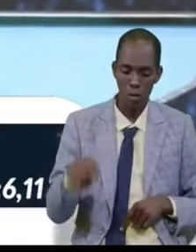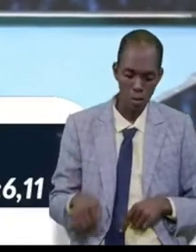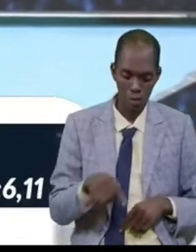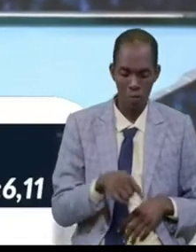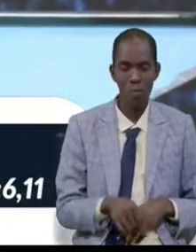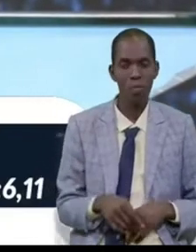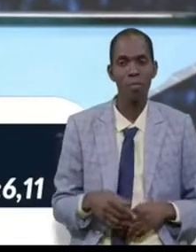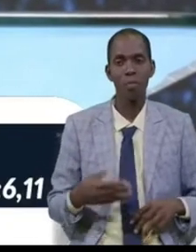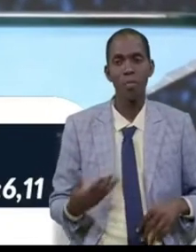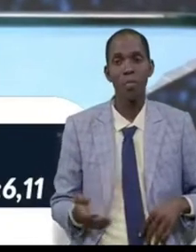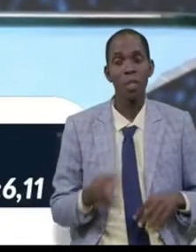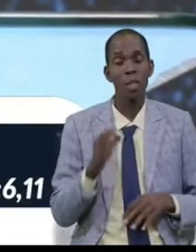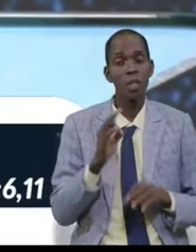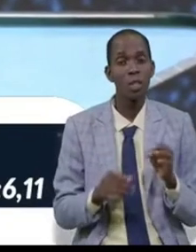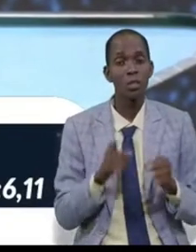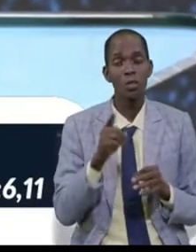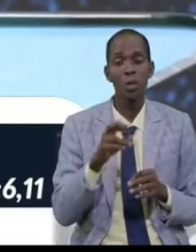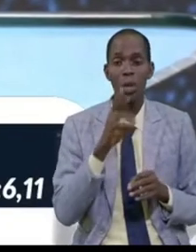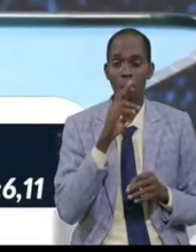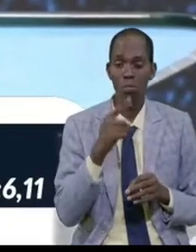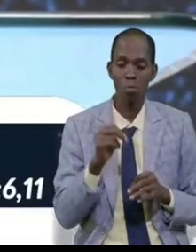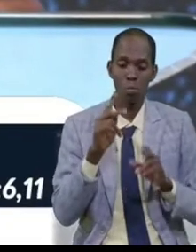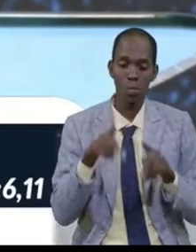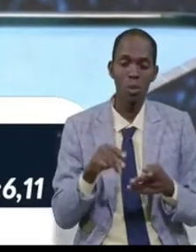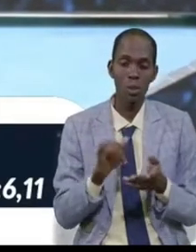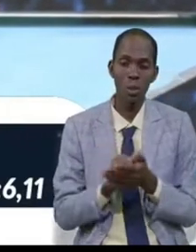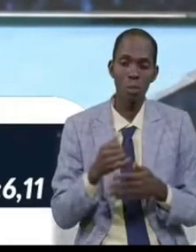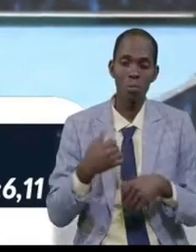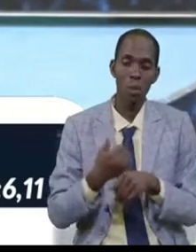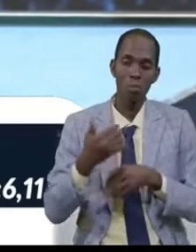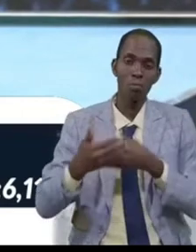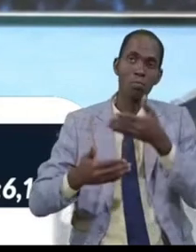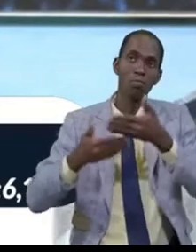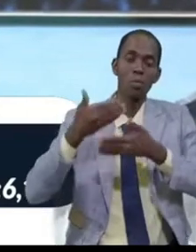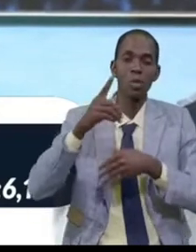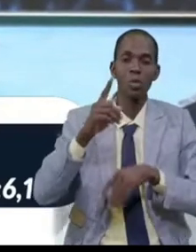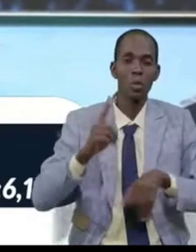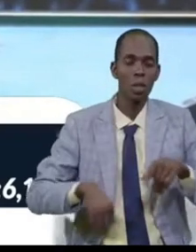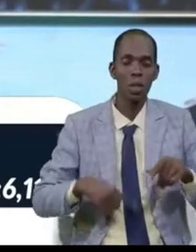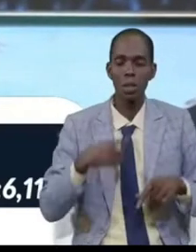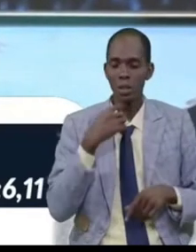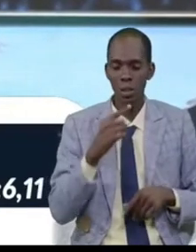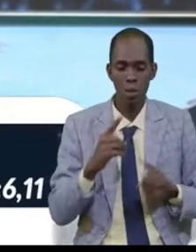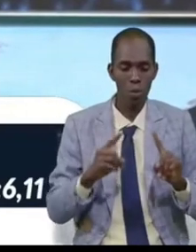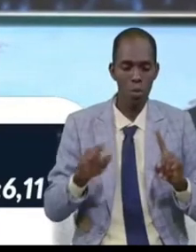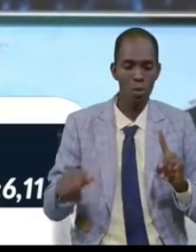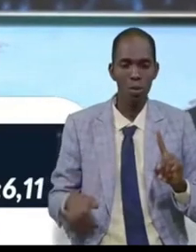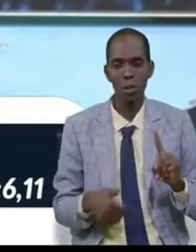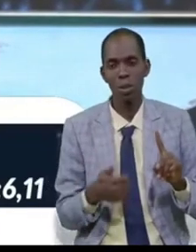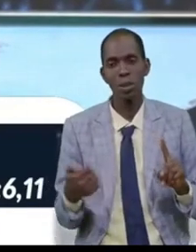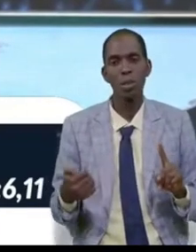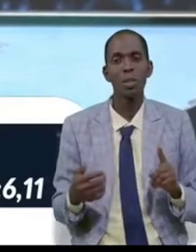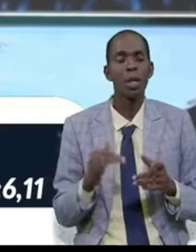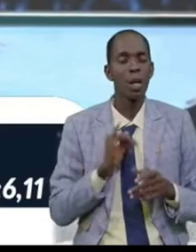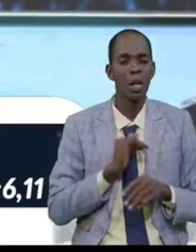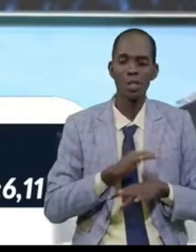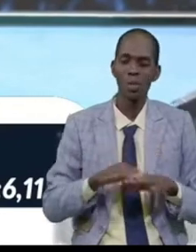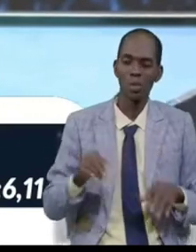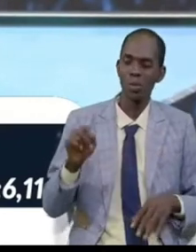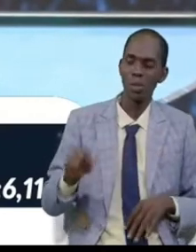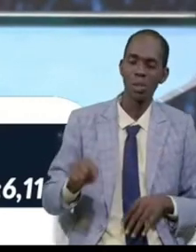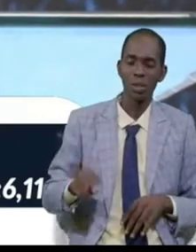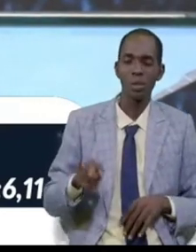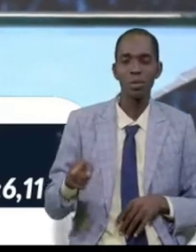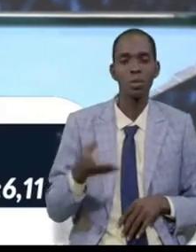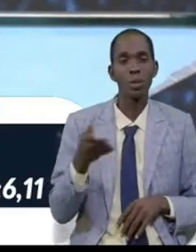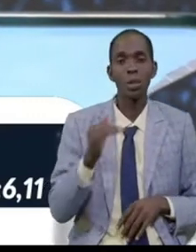the progressive moving member of the church, one cannot say to the other, I don't have need of you. There is